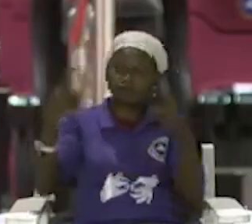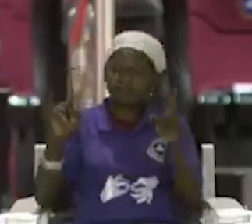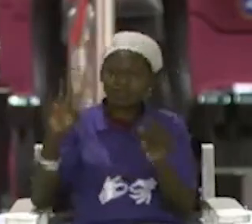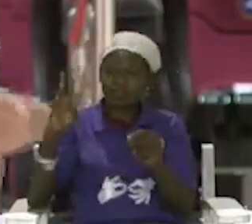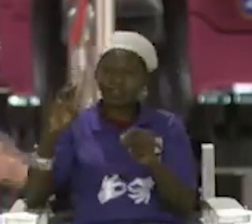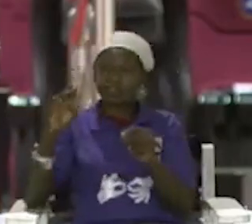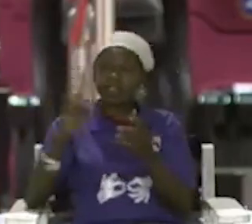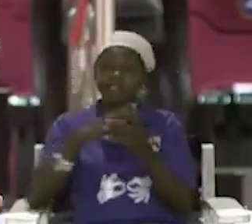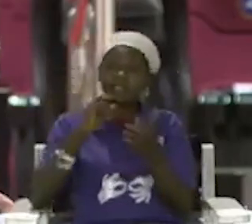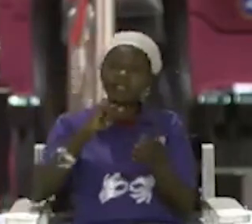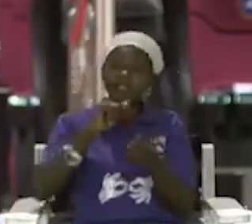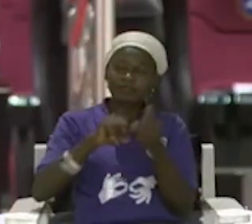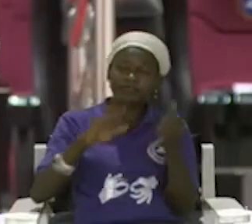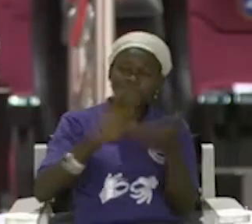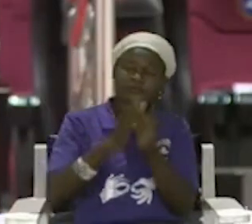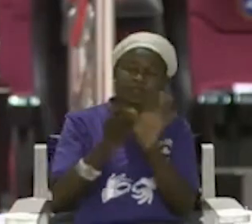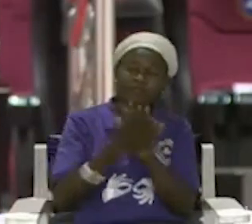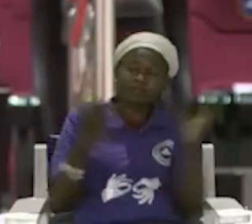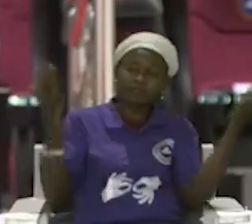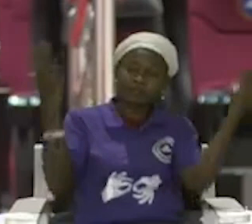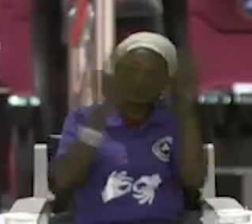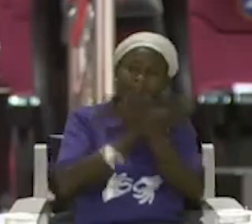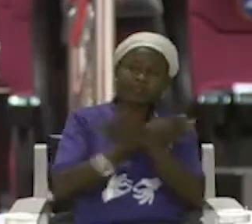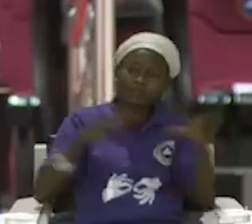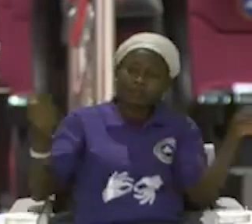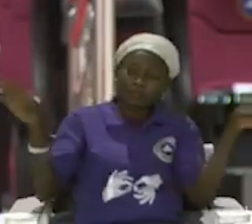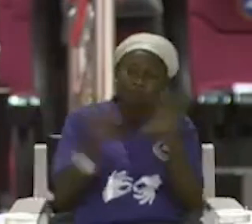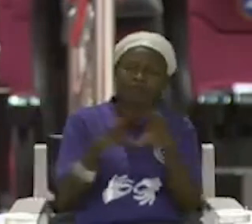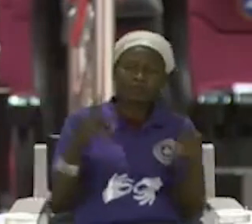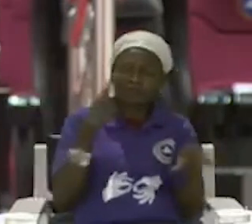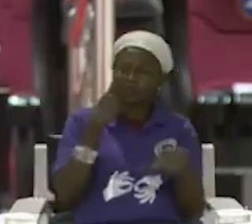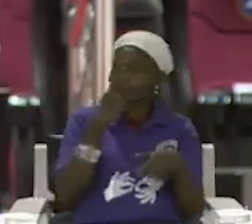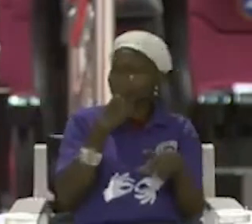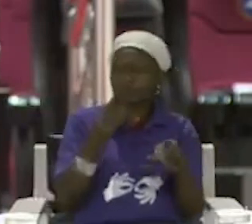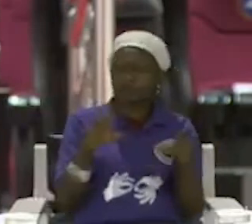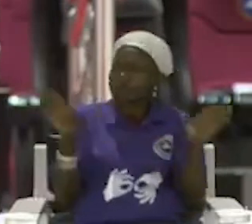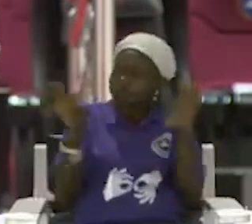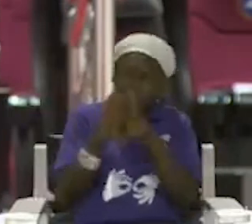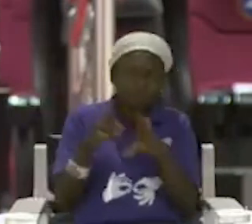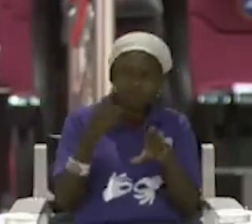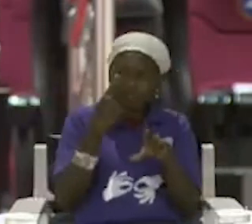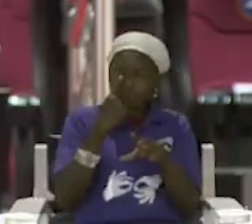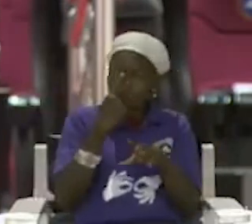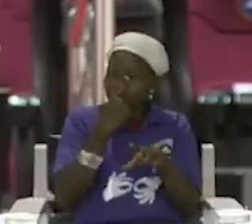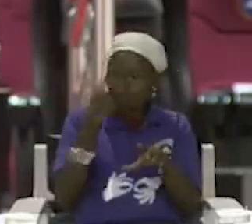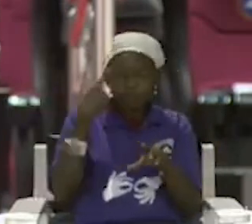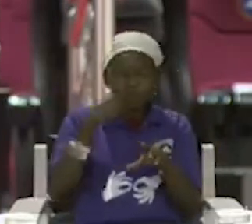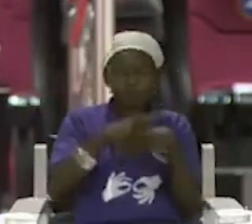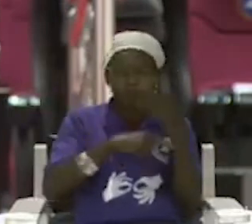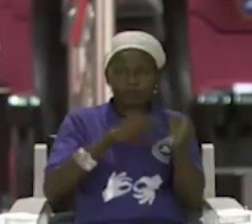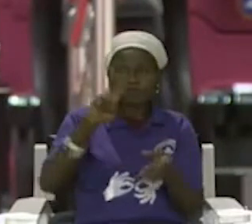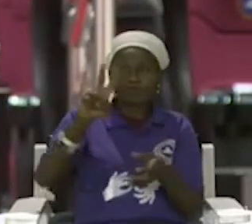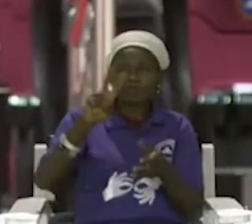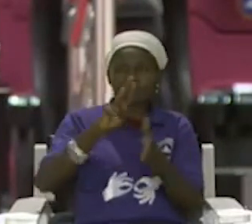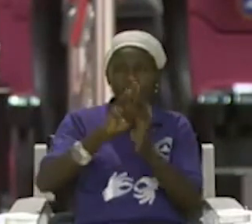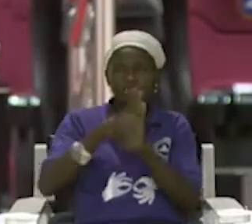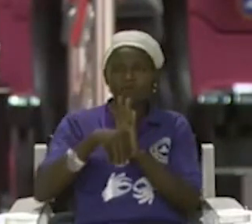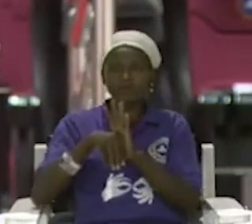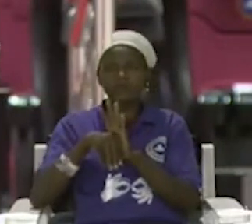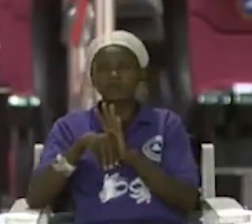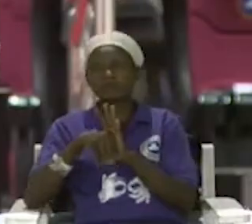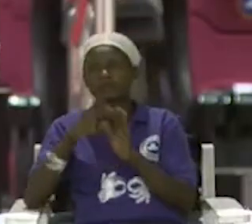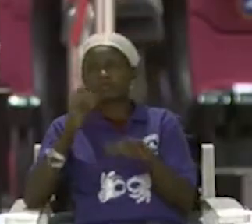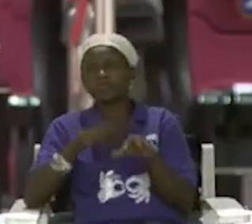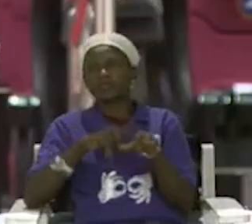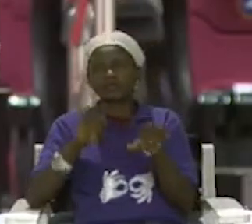and everything became dark, if you close your eyes for about 2 minutes, by the